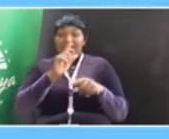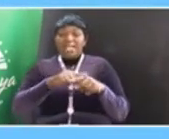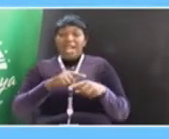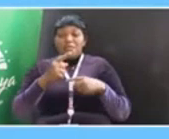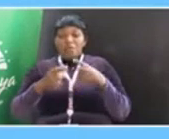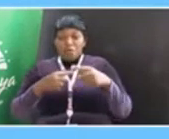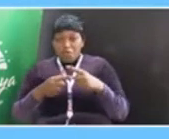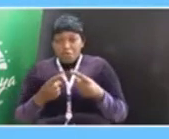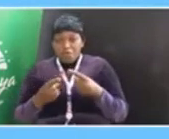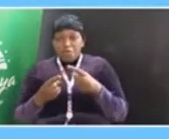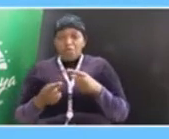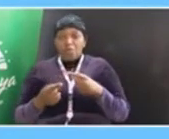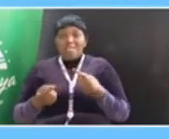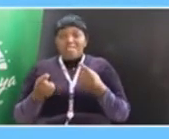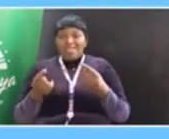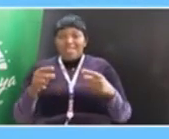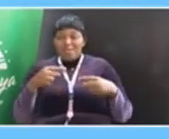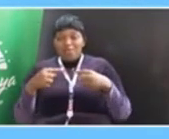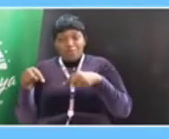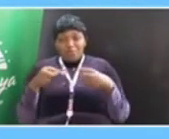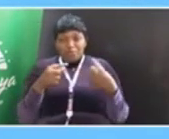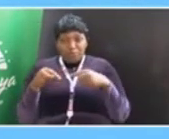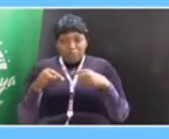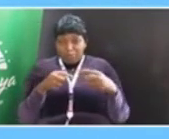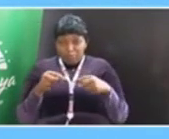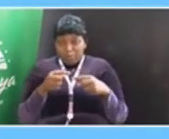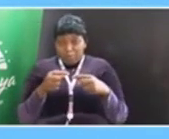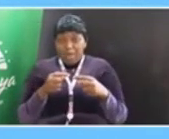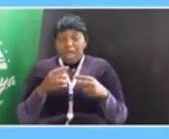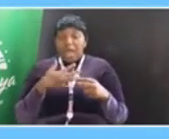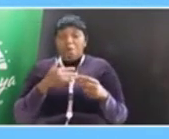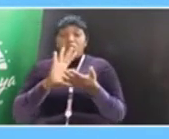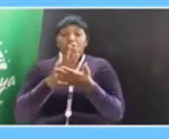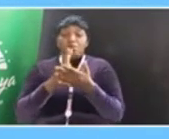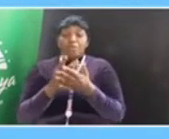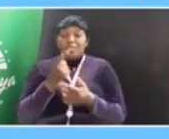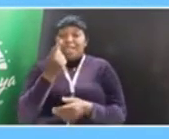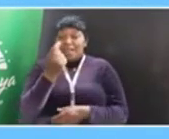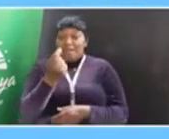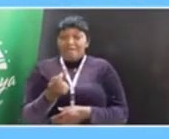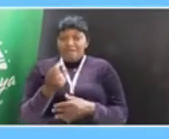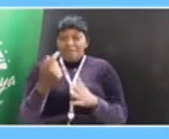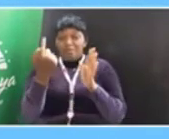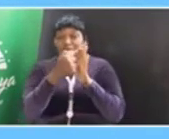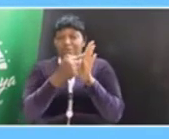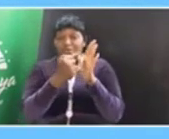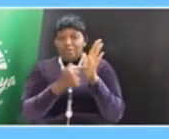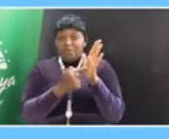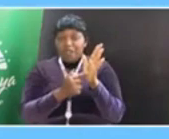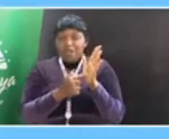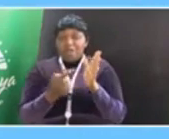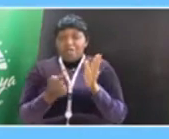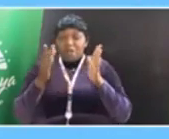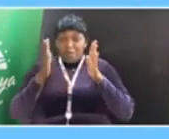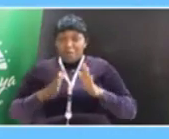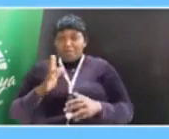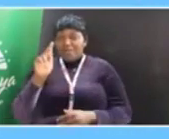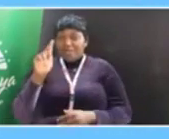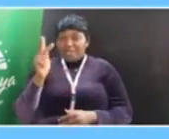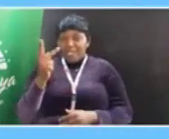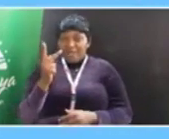various engagements in this expo, I would like to share a few highlights from my personal Kenya bucket